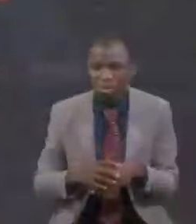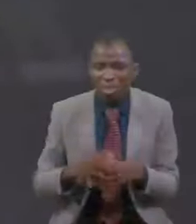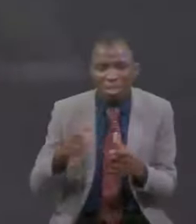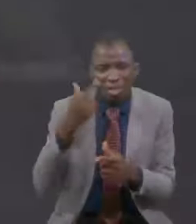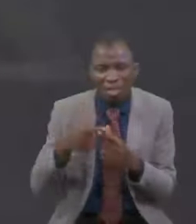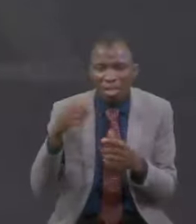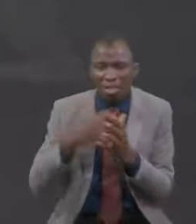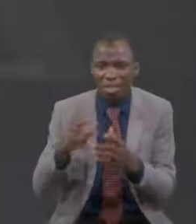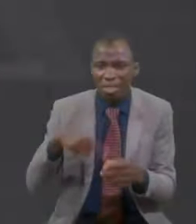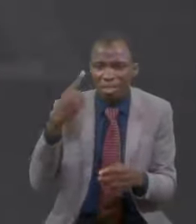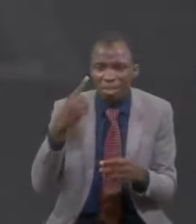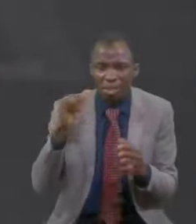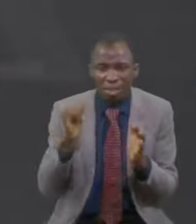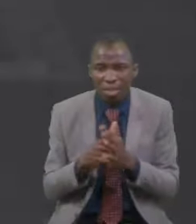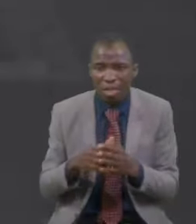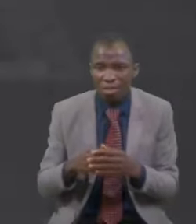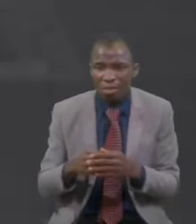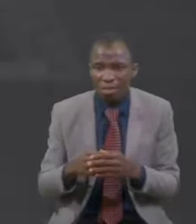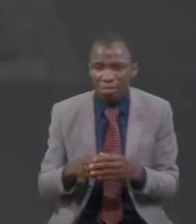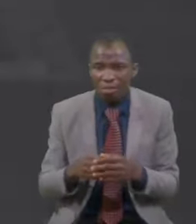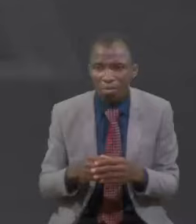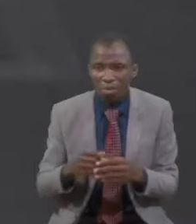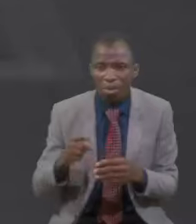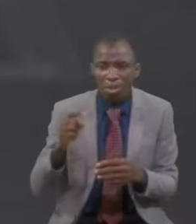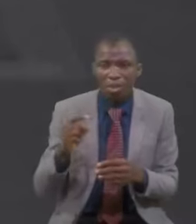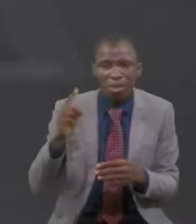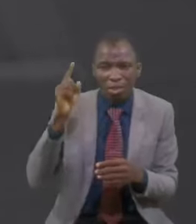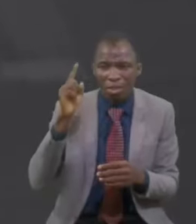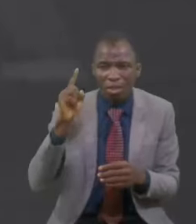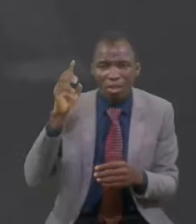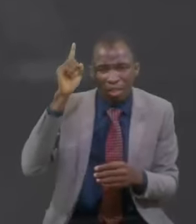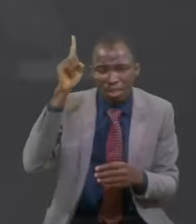that ye shall show forth the